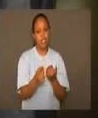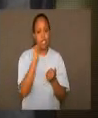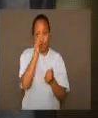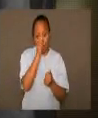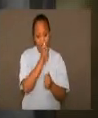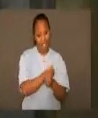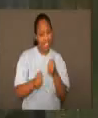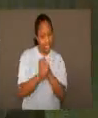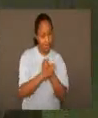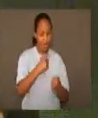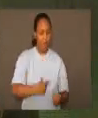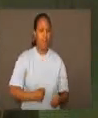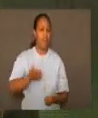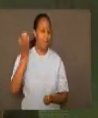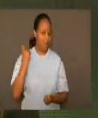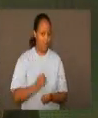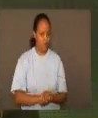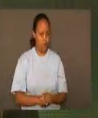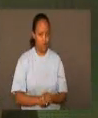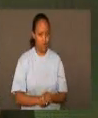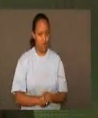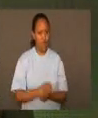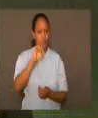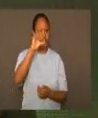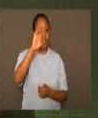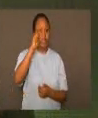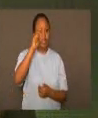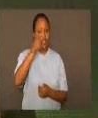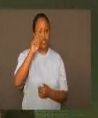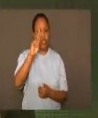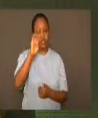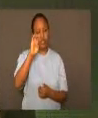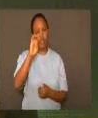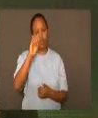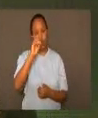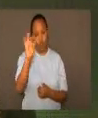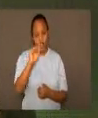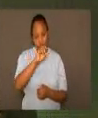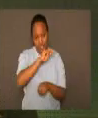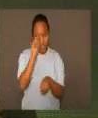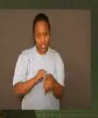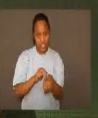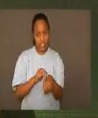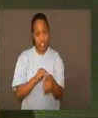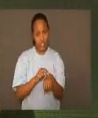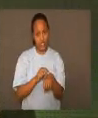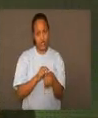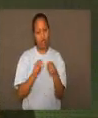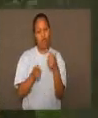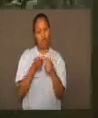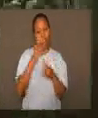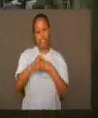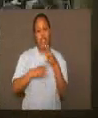Ethiopia. The League of Nations fell apart at the beginning of the Second World